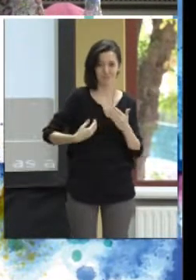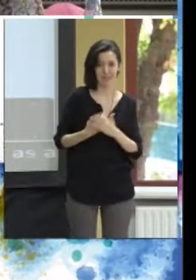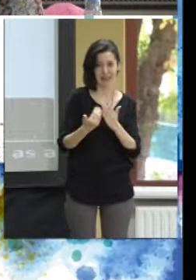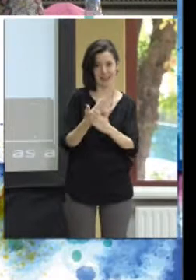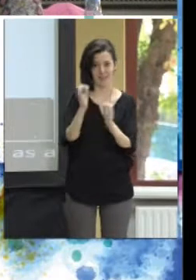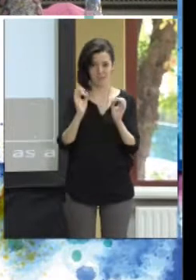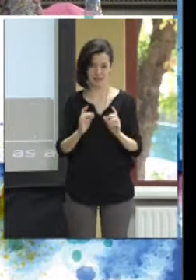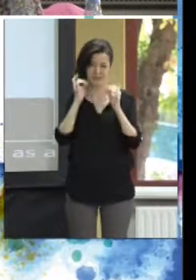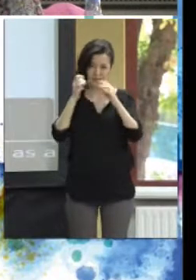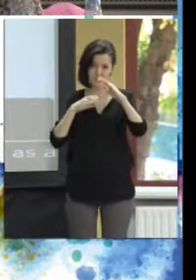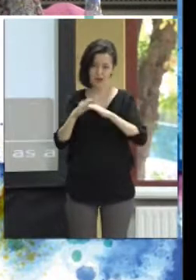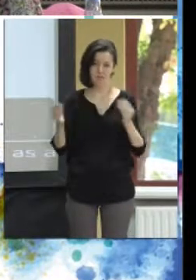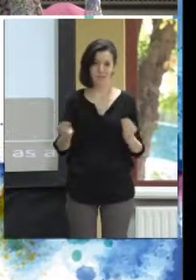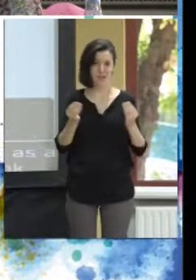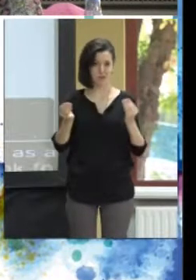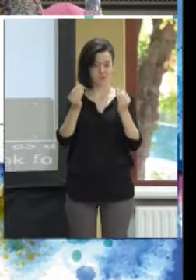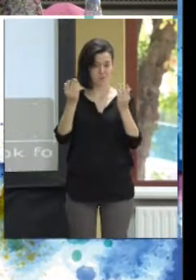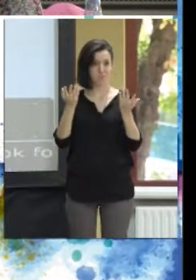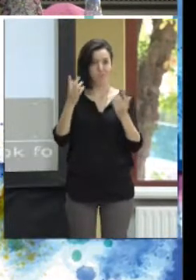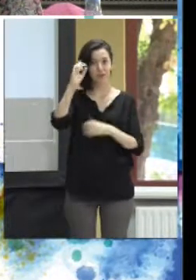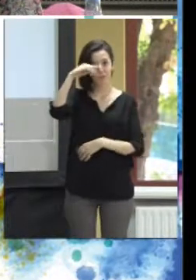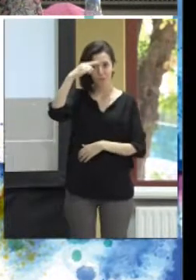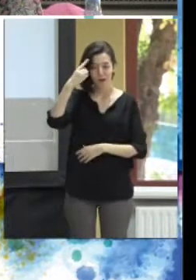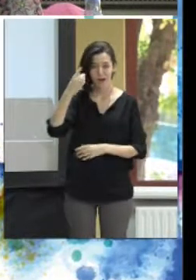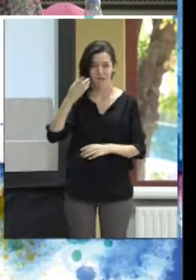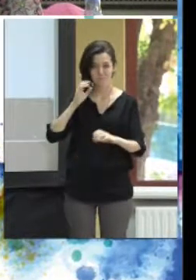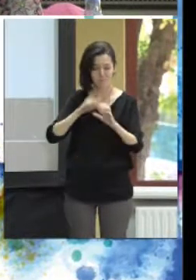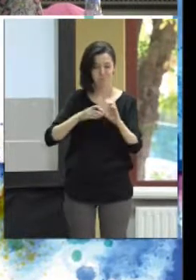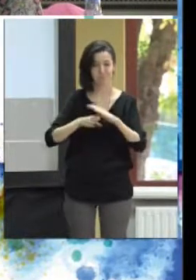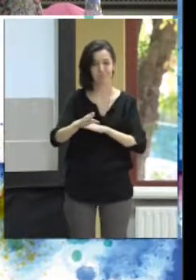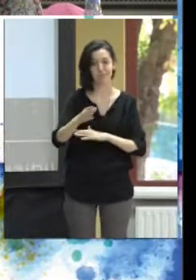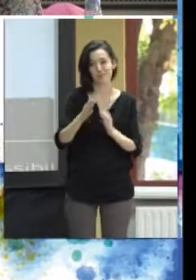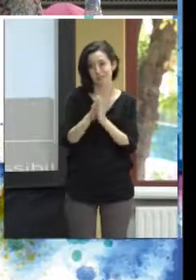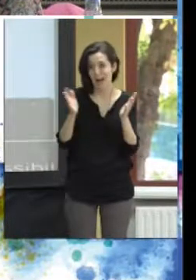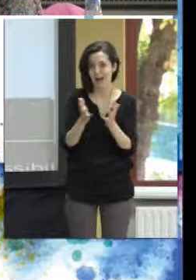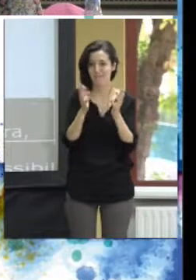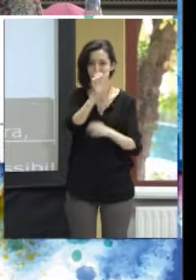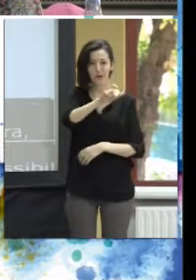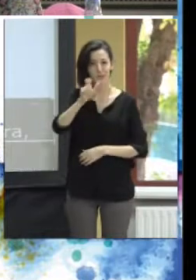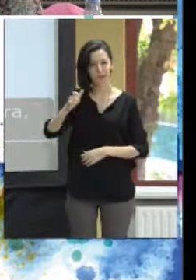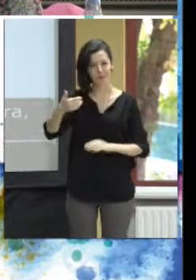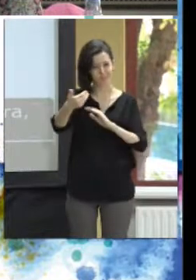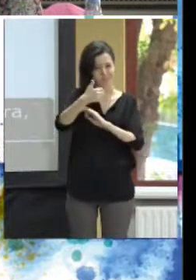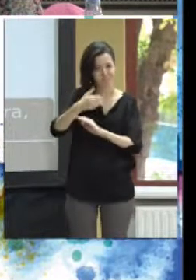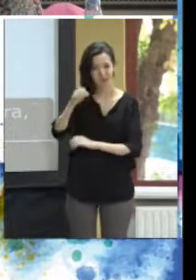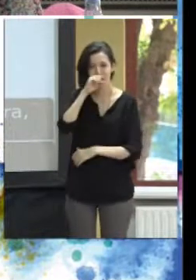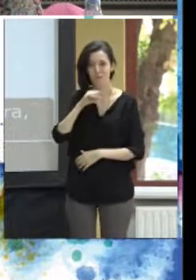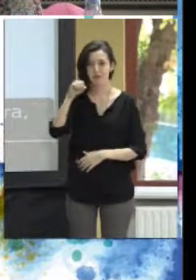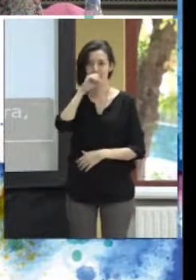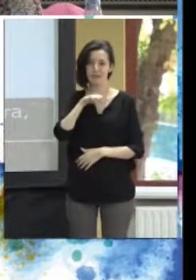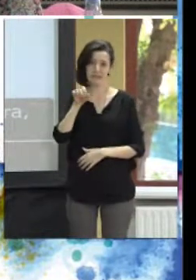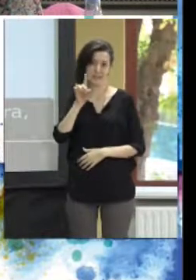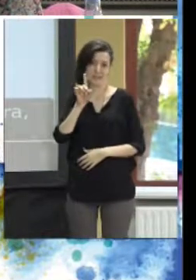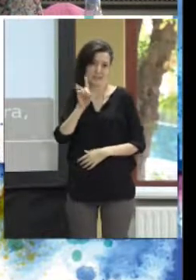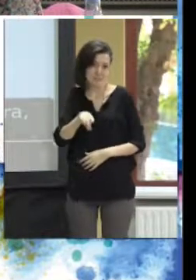inclusion and to have better accessibility and accessing culture. And I encourage all the people to come to the opera, and